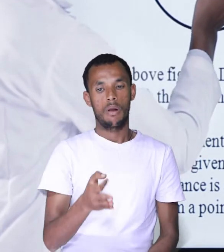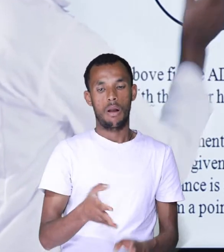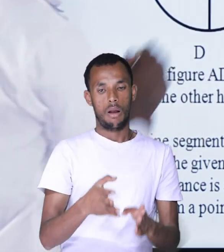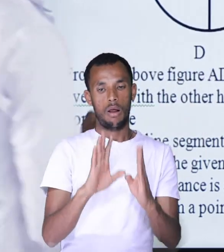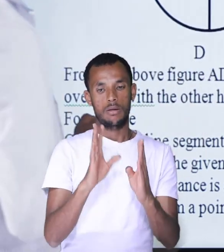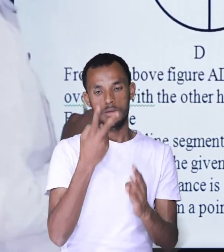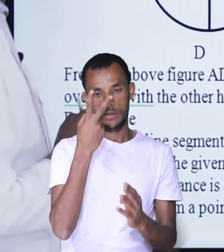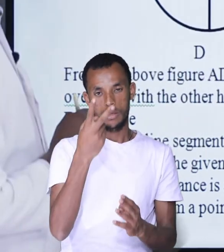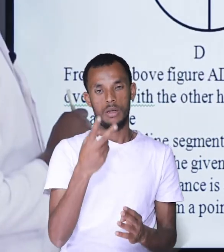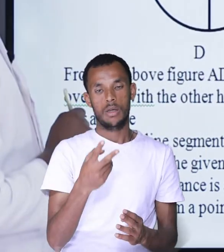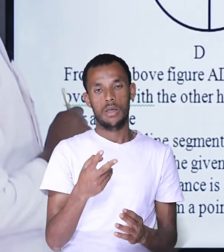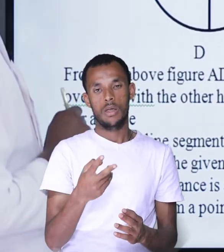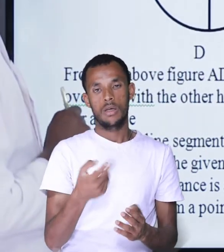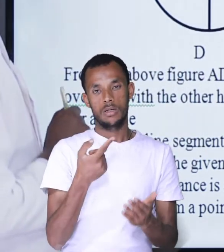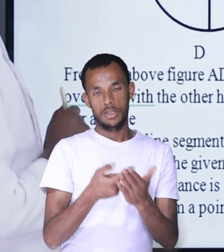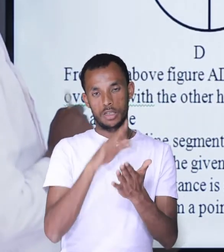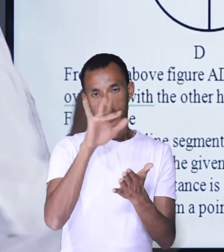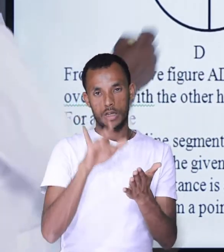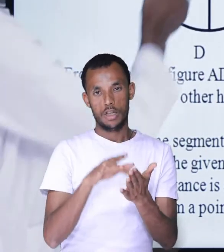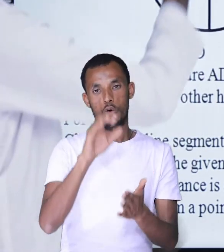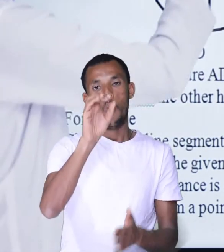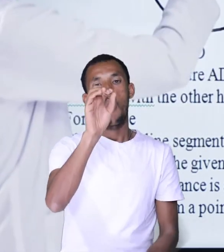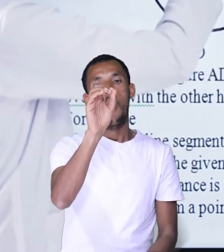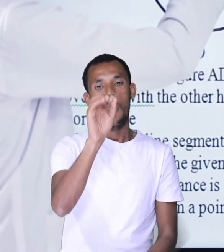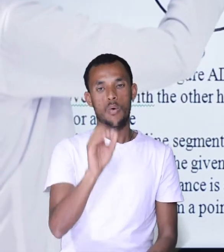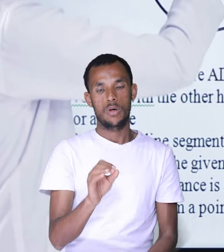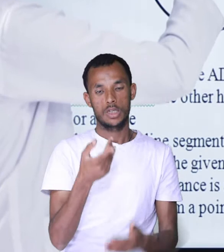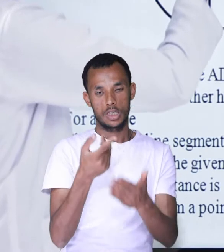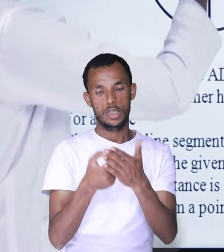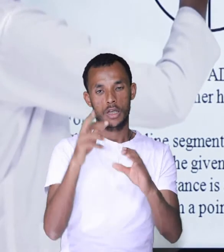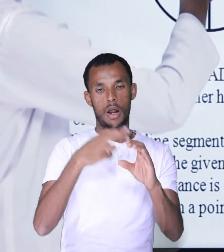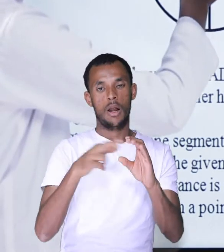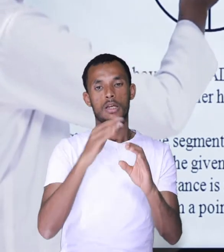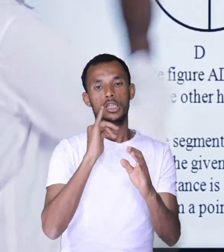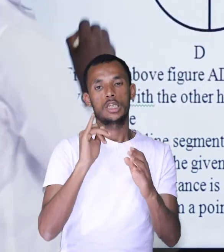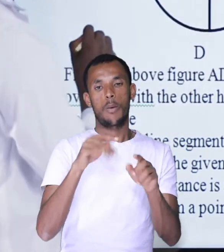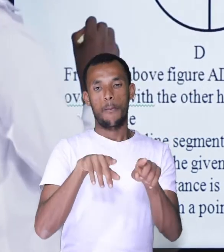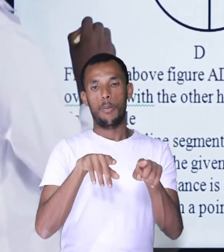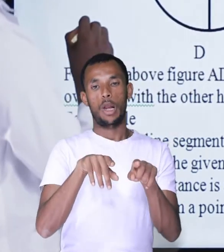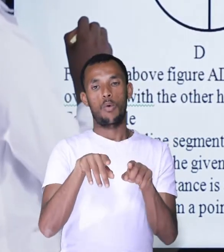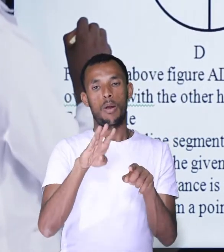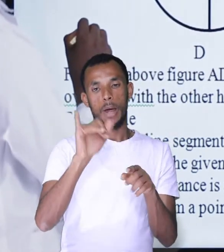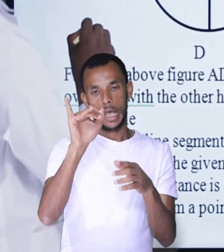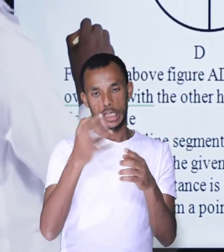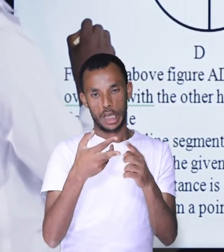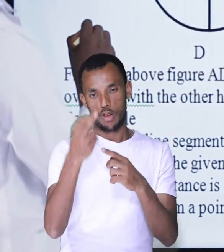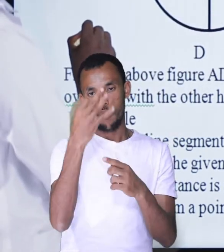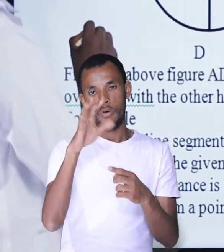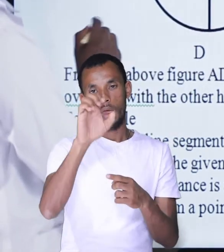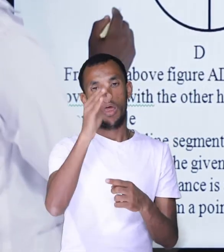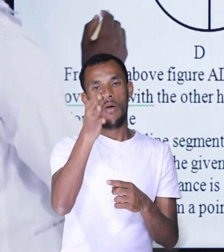Let's denote this one, the center, with O. So this radius is a perpendicular bisector of chord